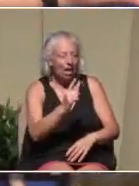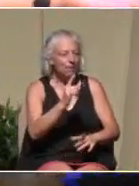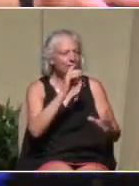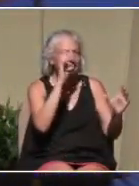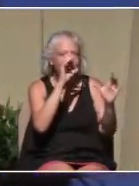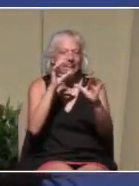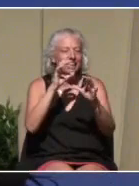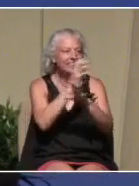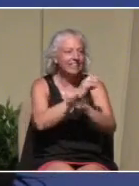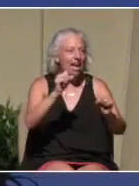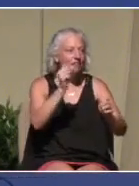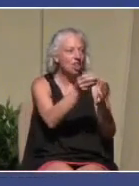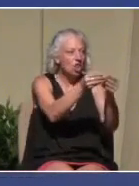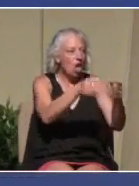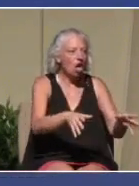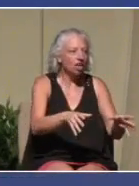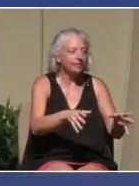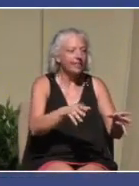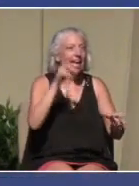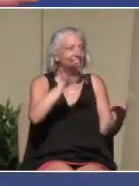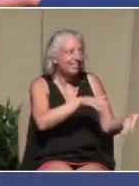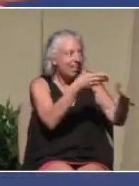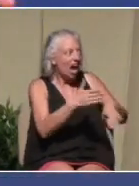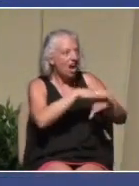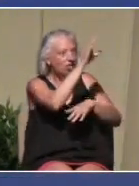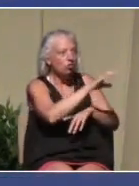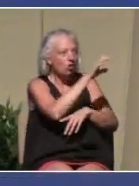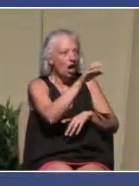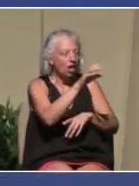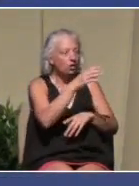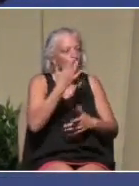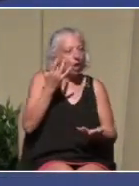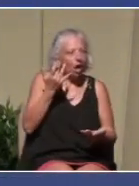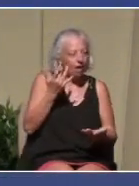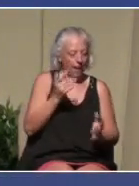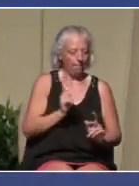on the sin for people whose hearts are hard to him.